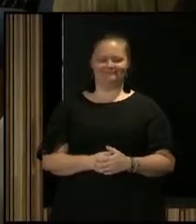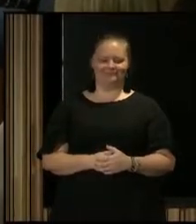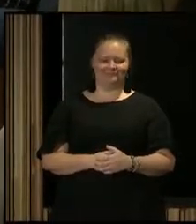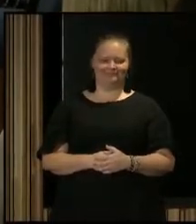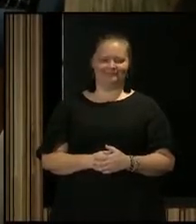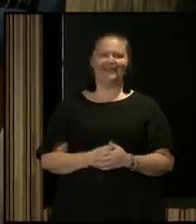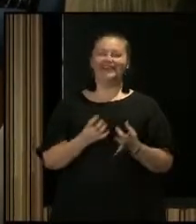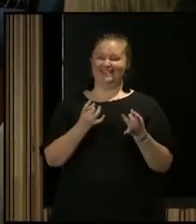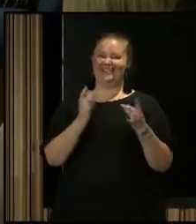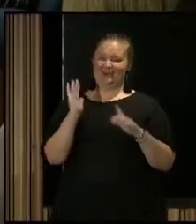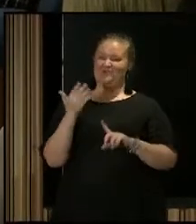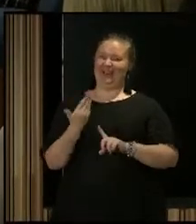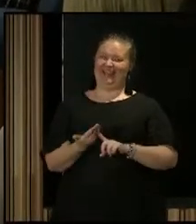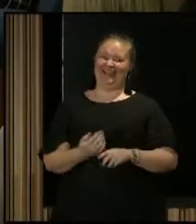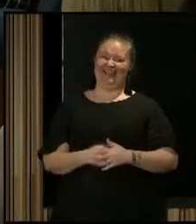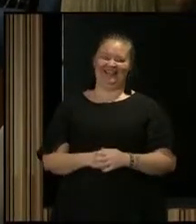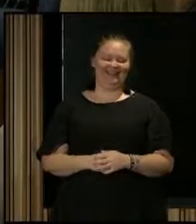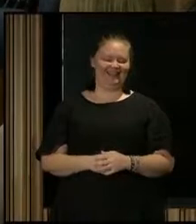She's begun already.